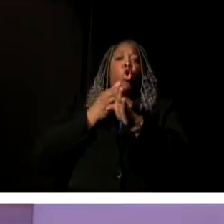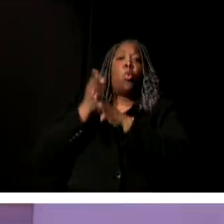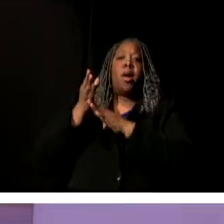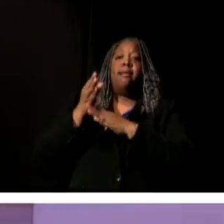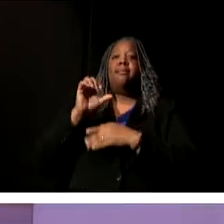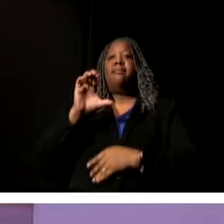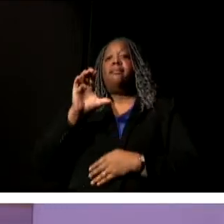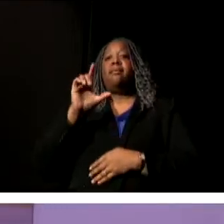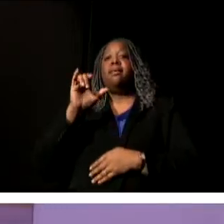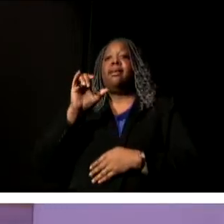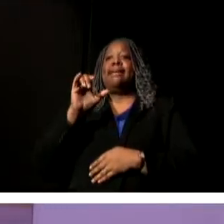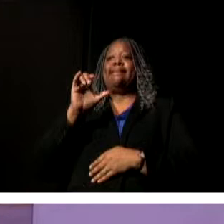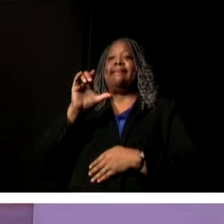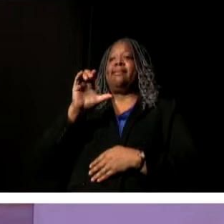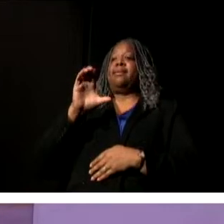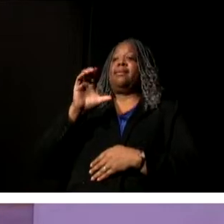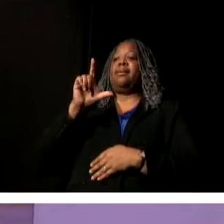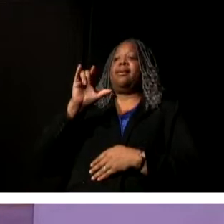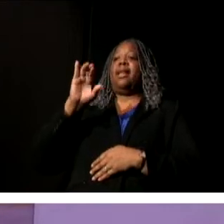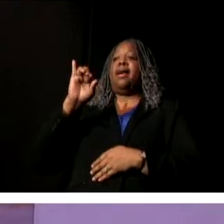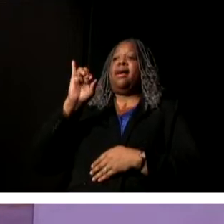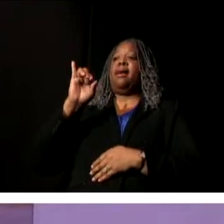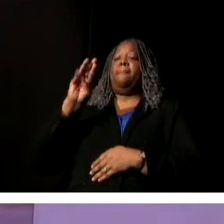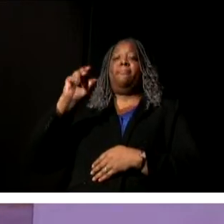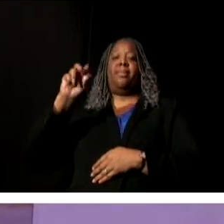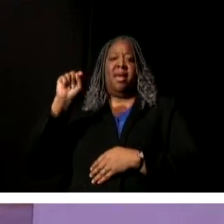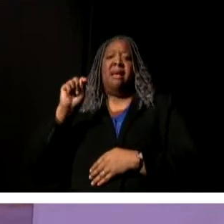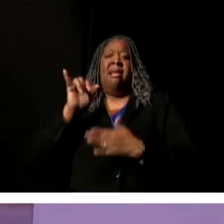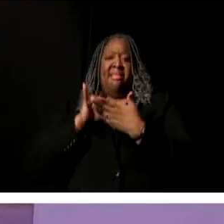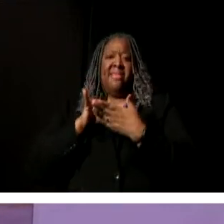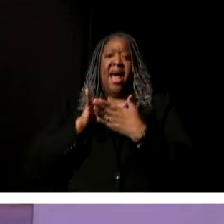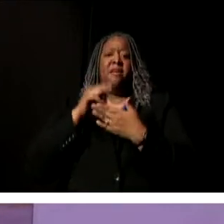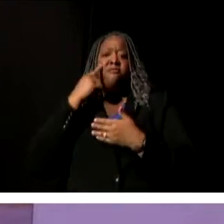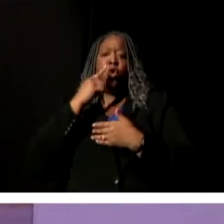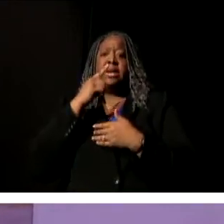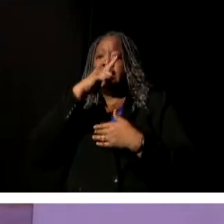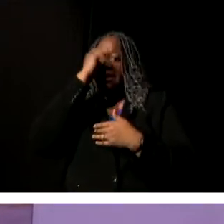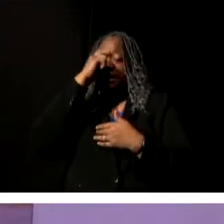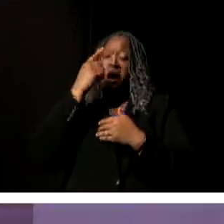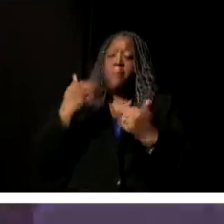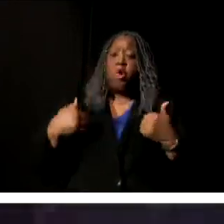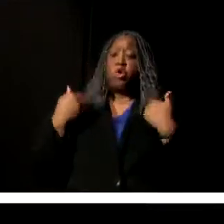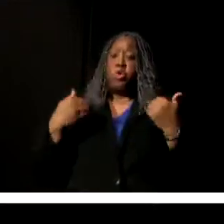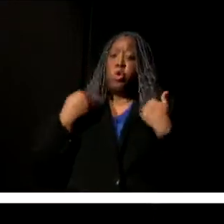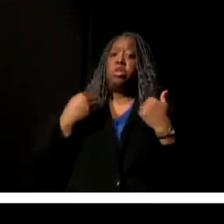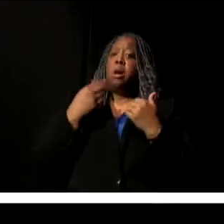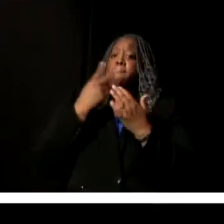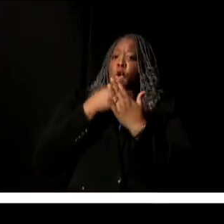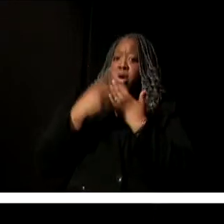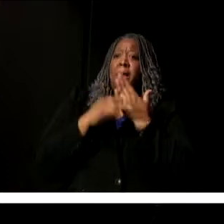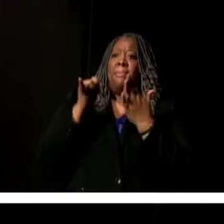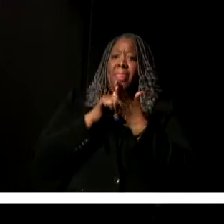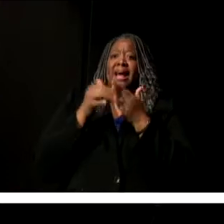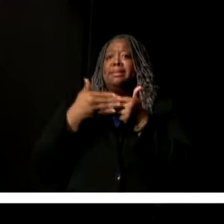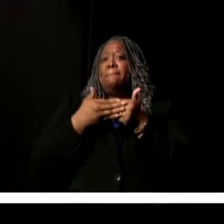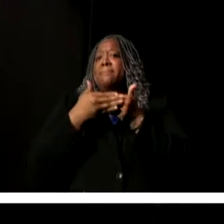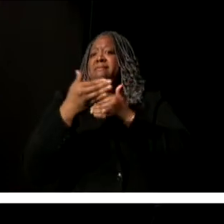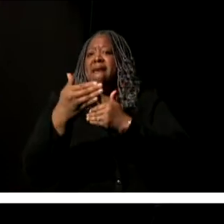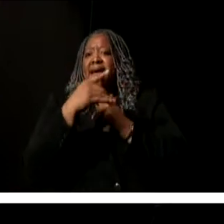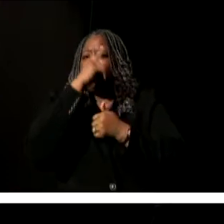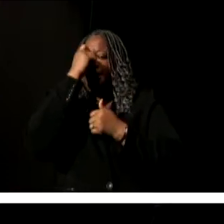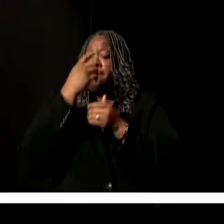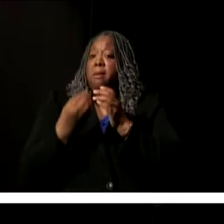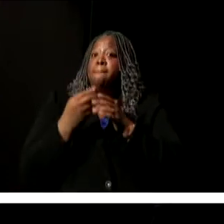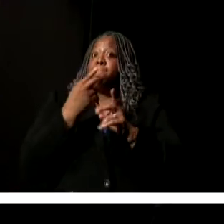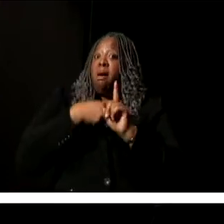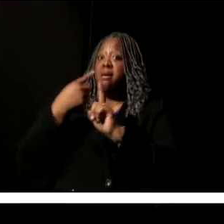transformative expansion of the Summer Youth Employment Program. Our vision extends beyond summer months. As